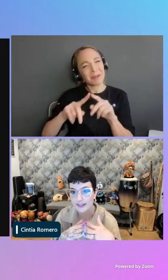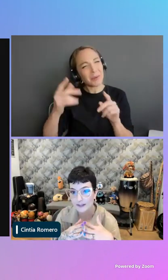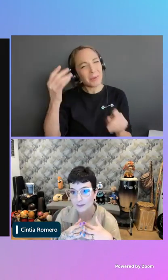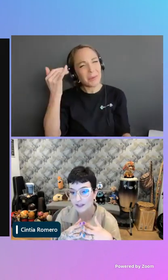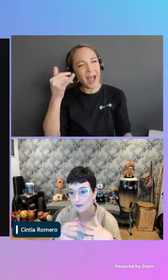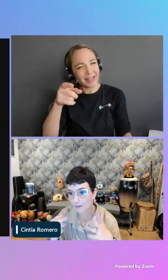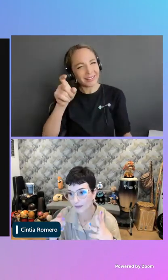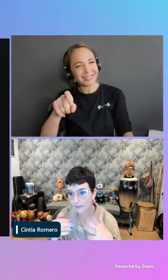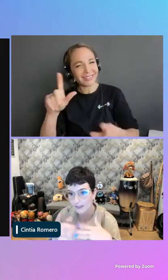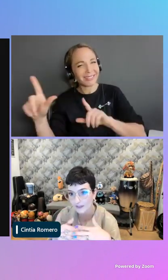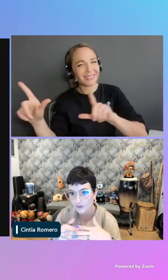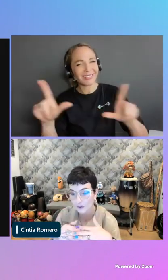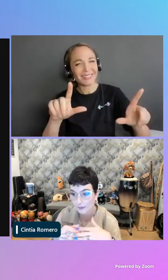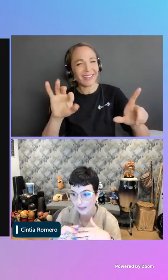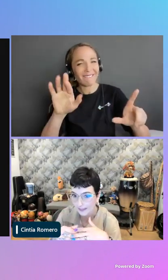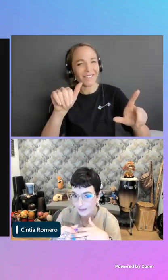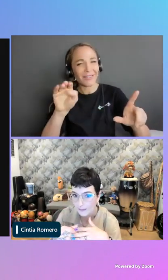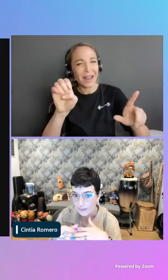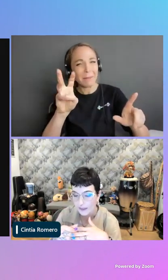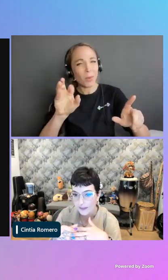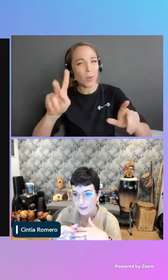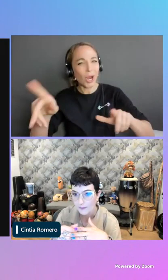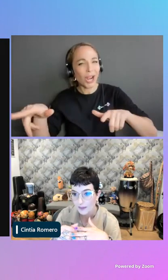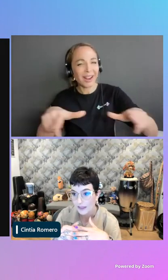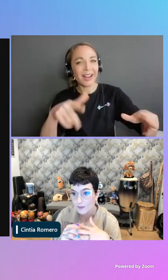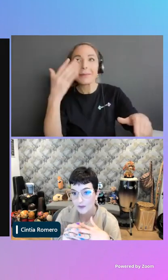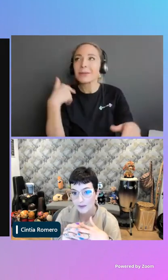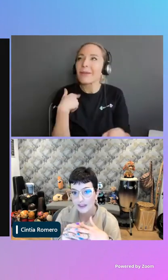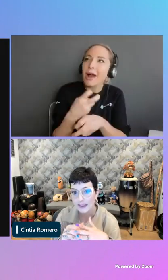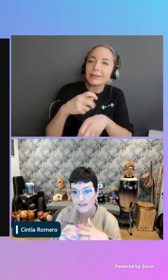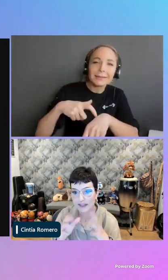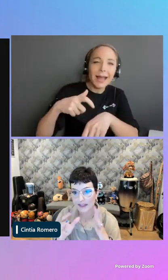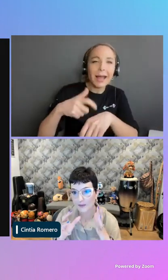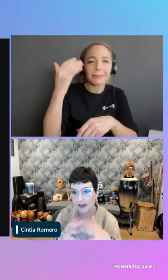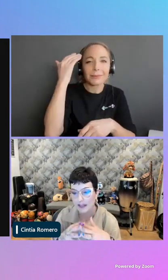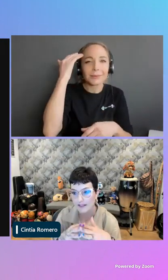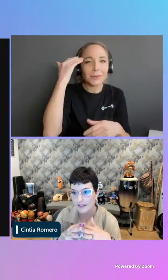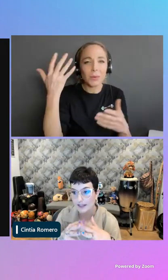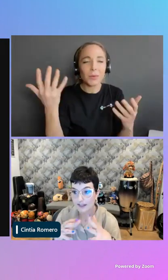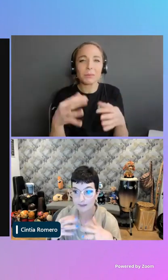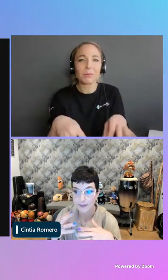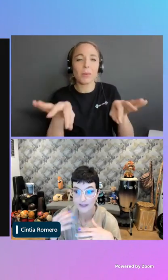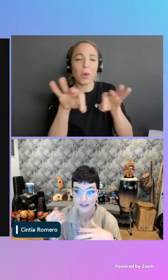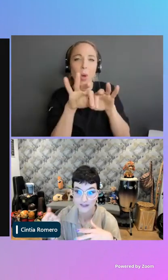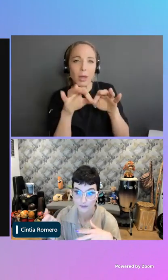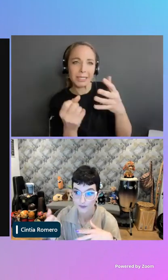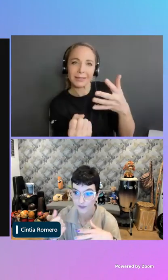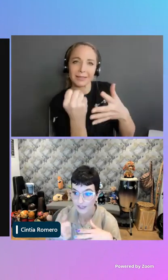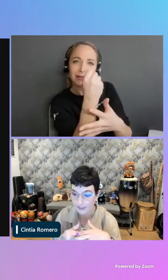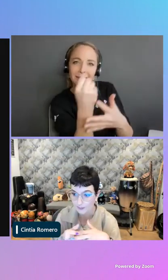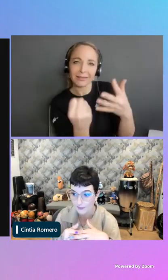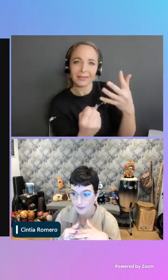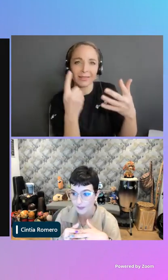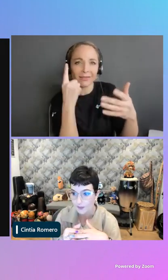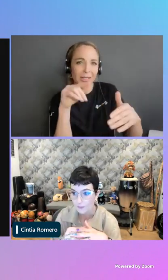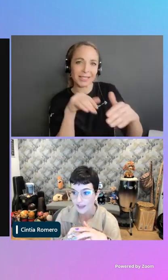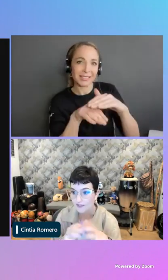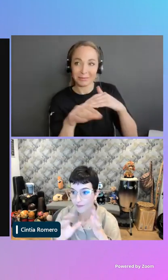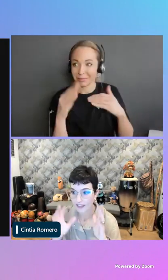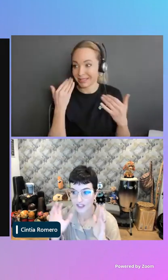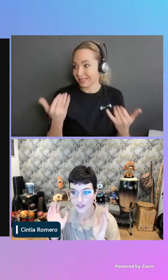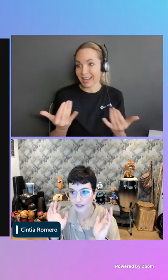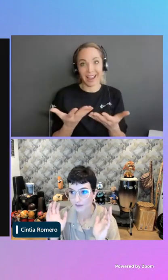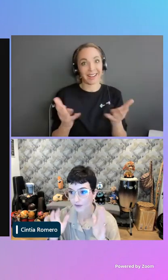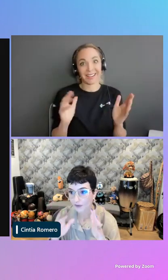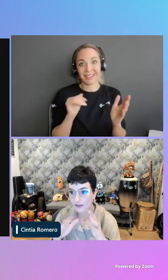of accessibility commitment to apply because we don't have a centralized accessibility team today. We